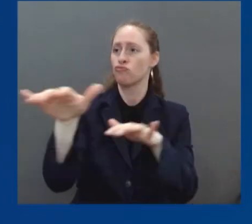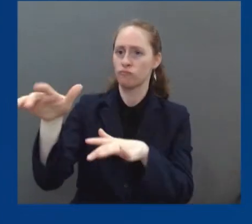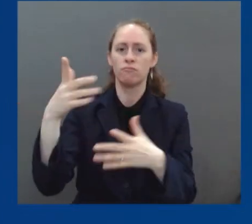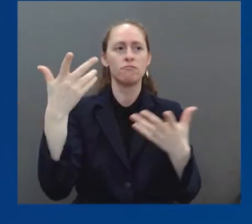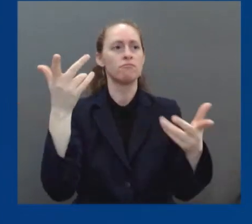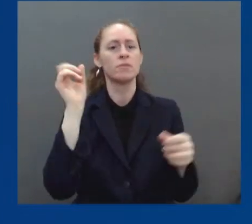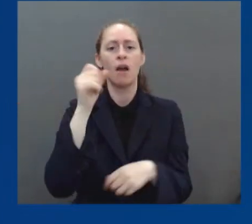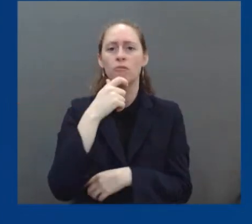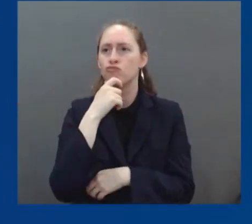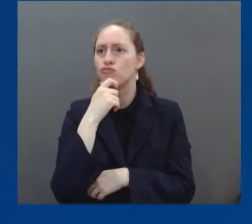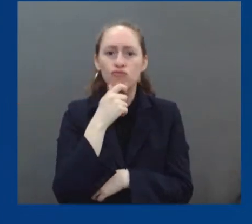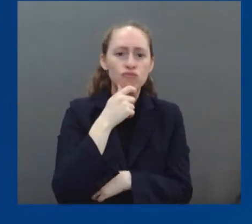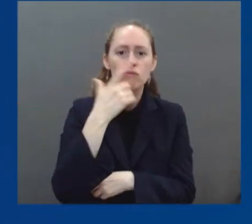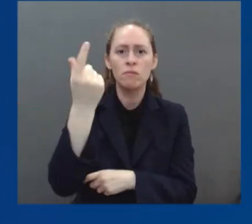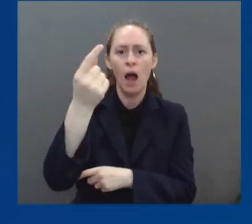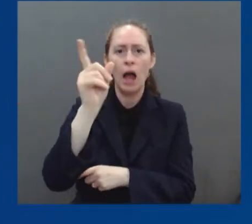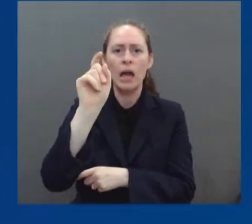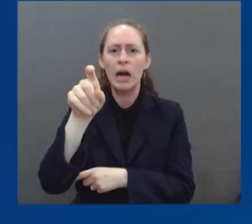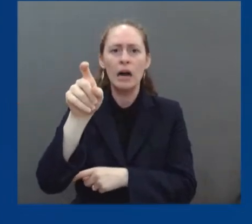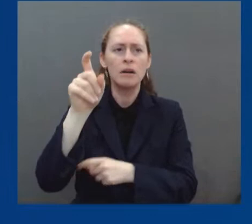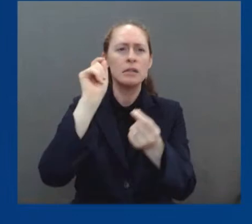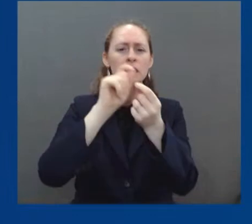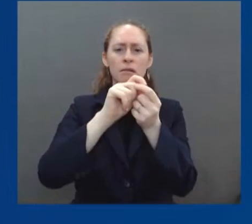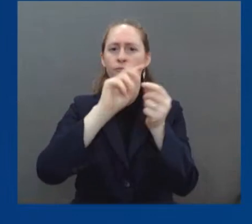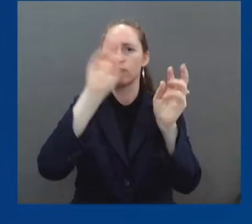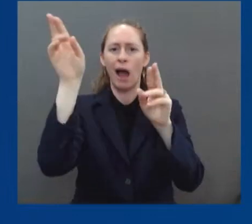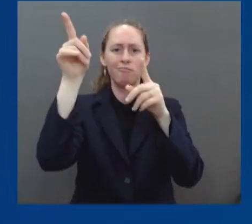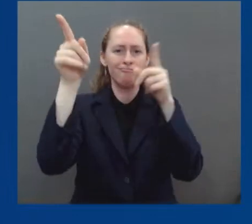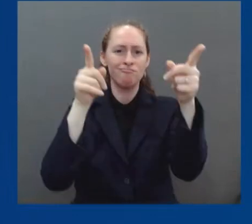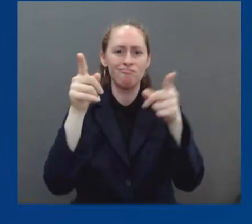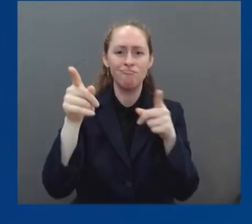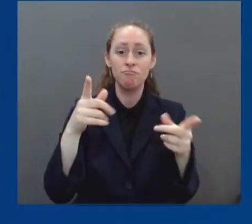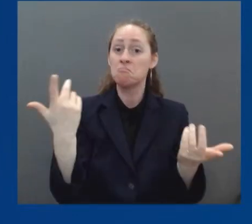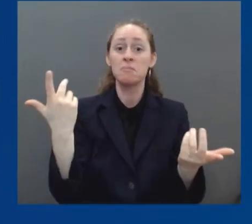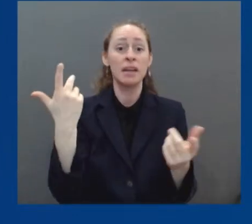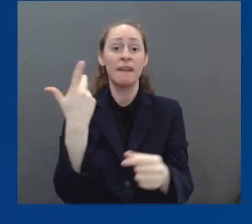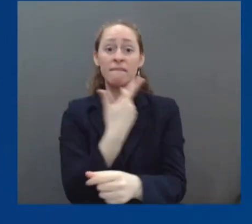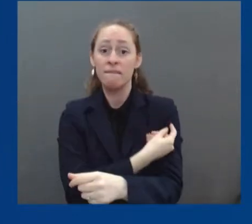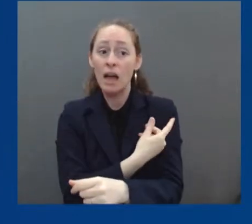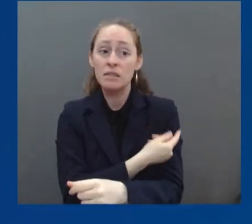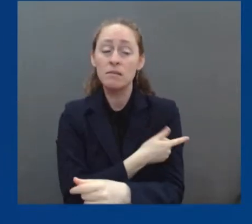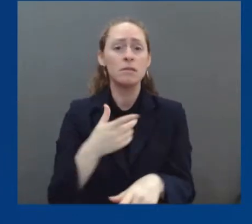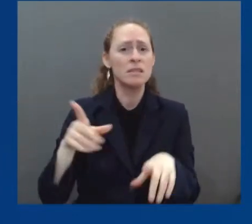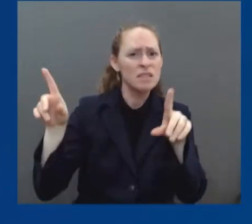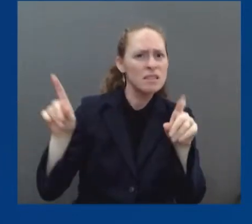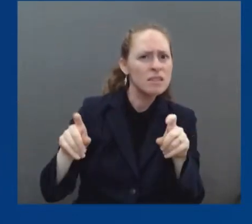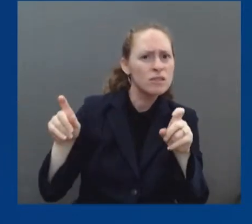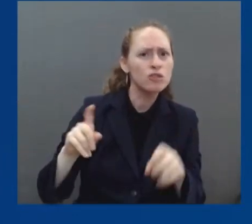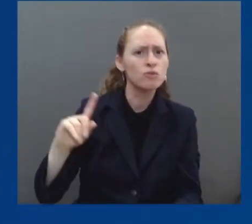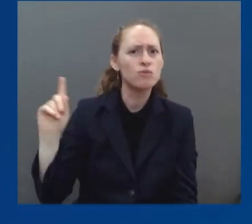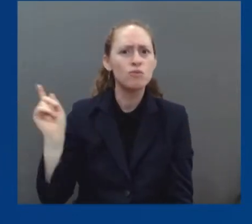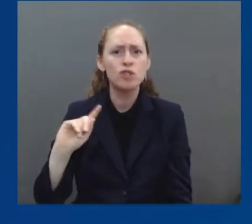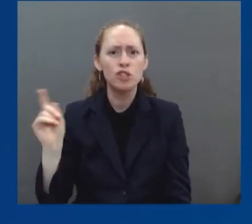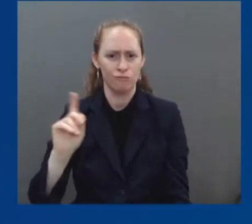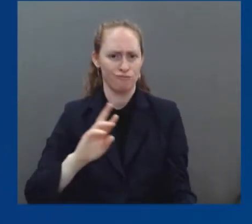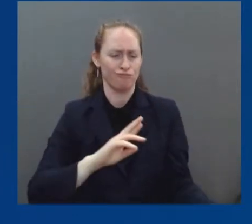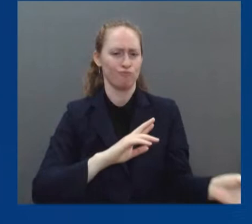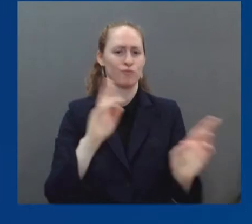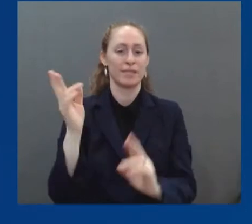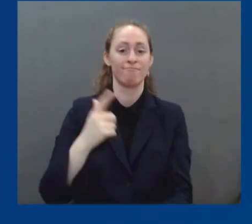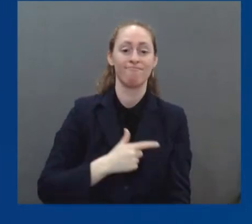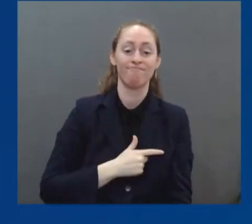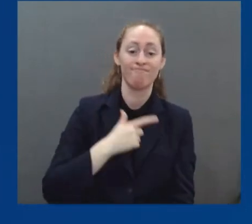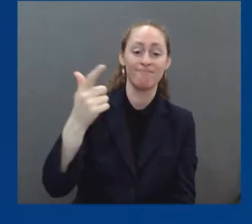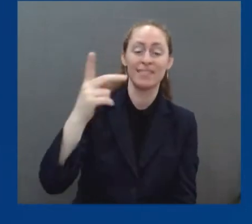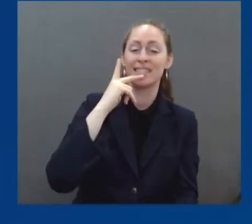about vaccines and about testings. With that, I'll hand it over now to Secretary Becerra. Thank you, Dr.